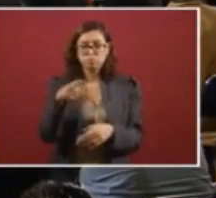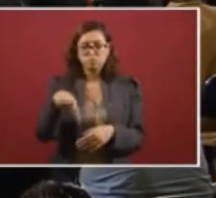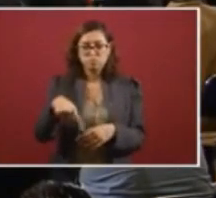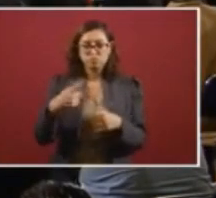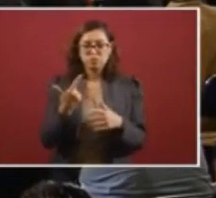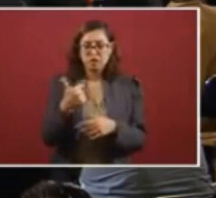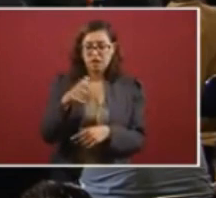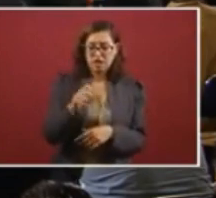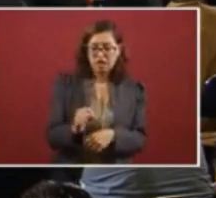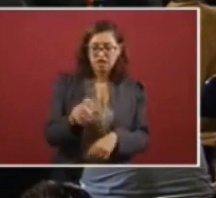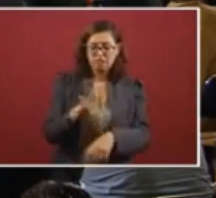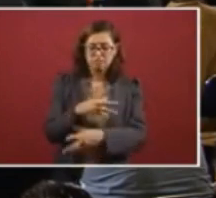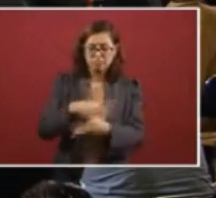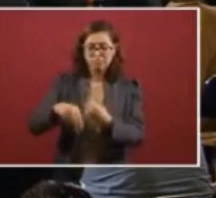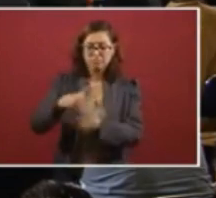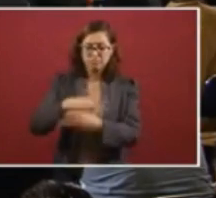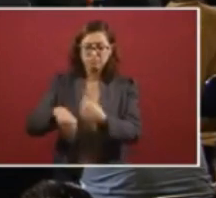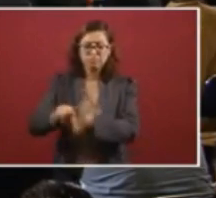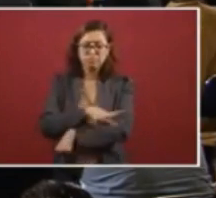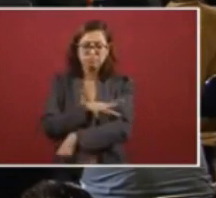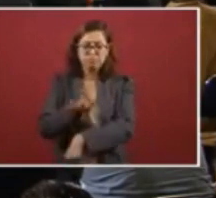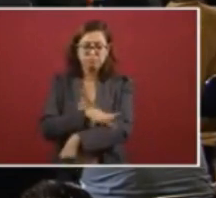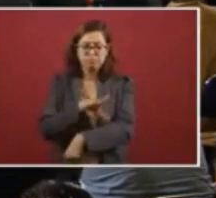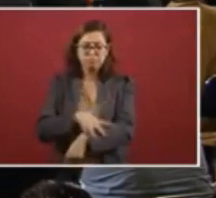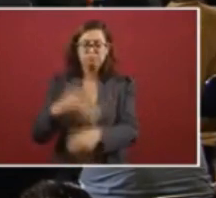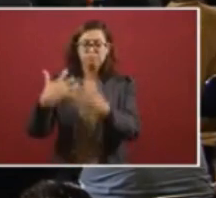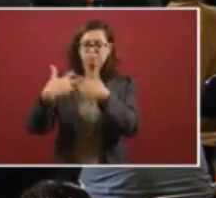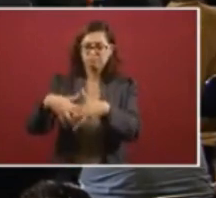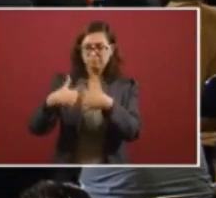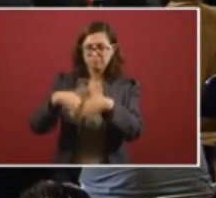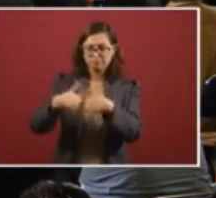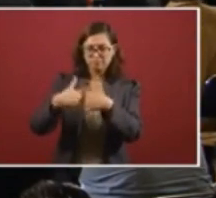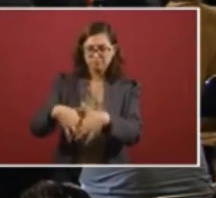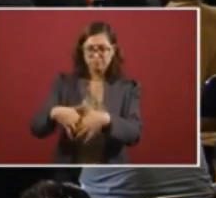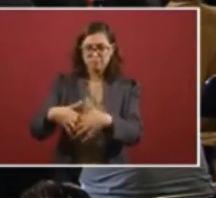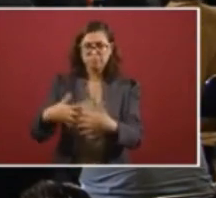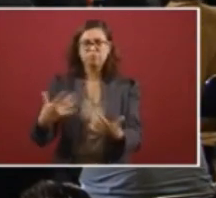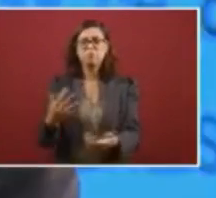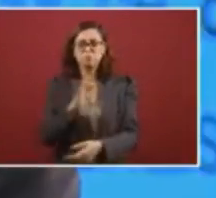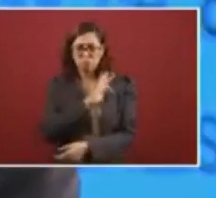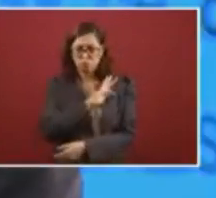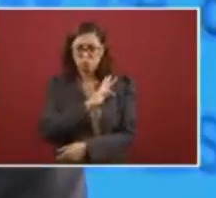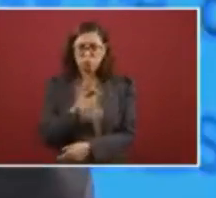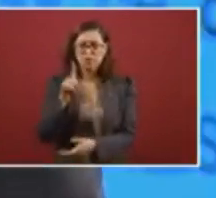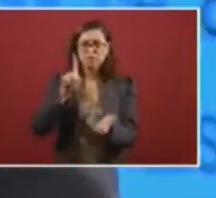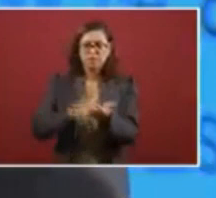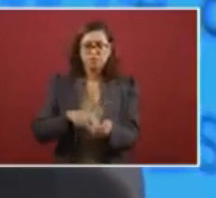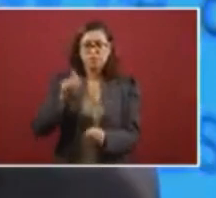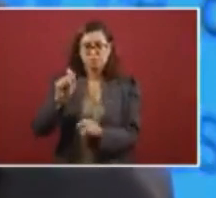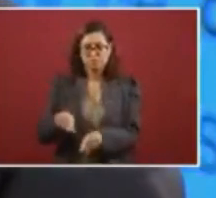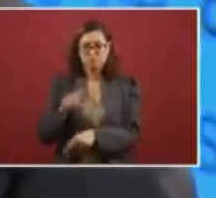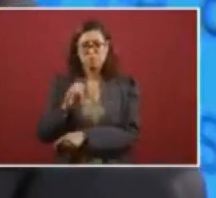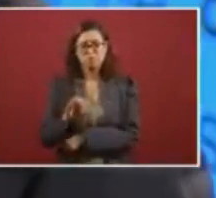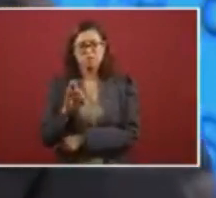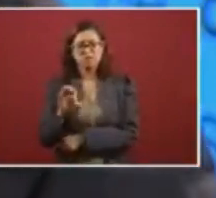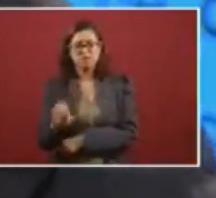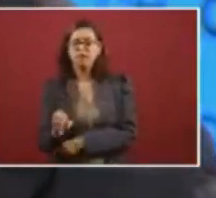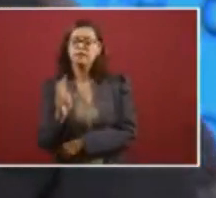pronounce it will give us 36%.